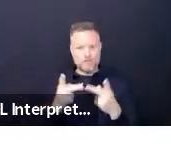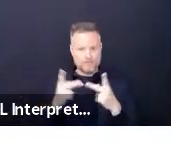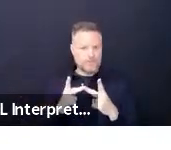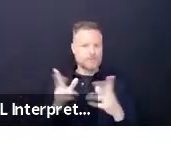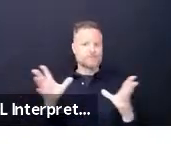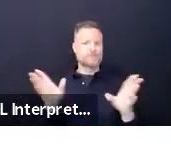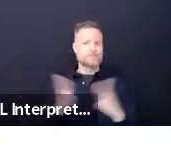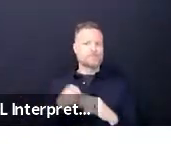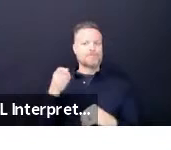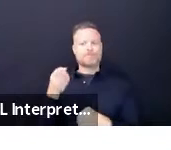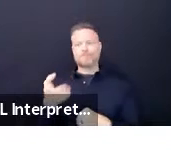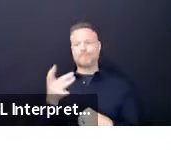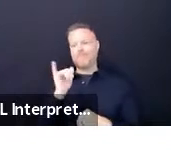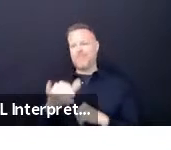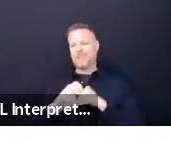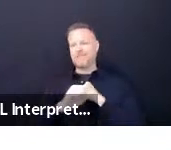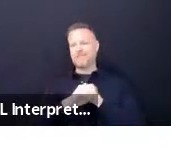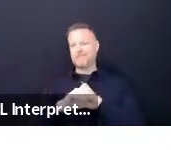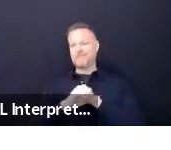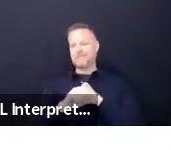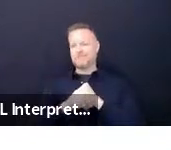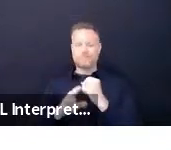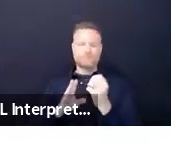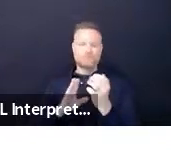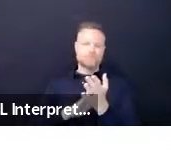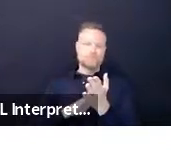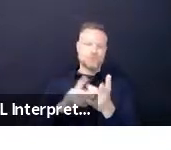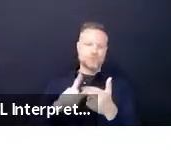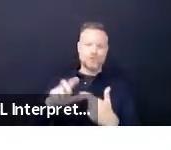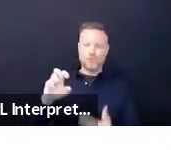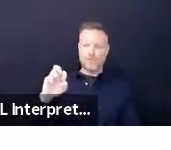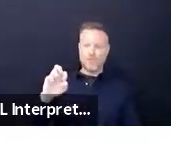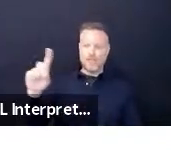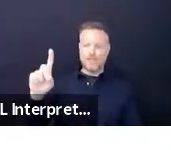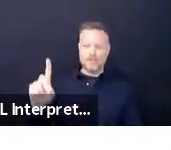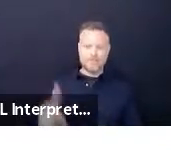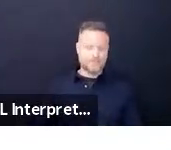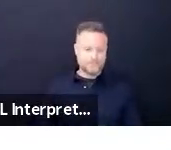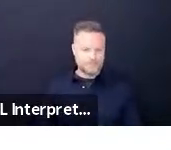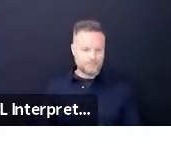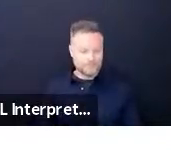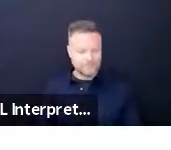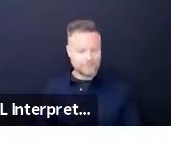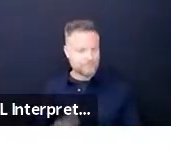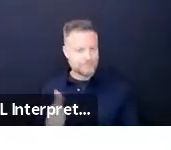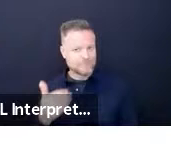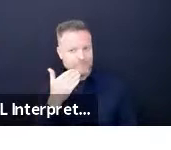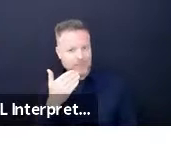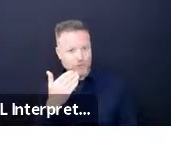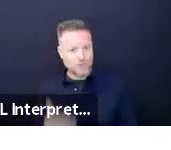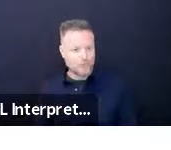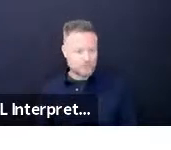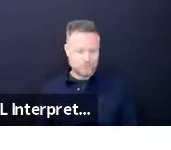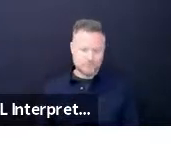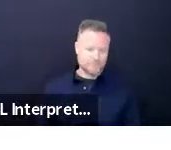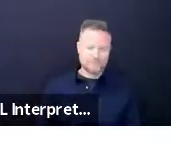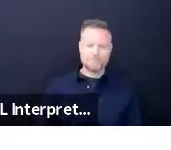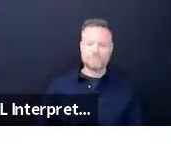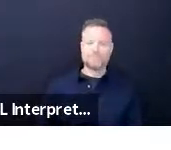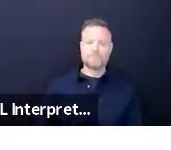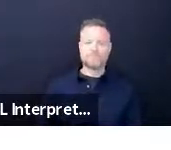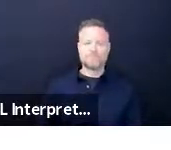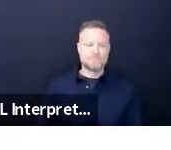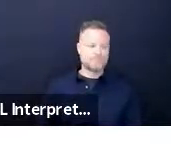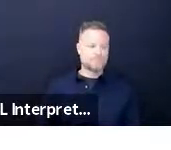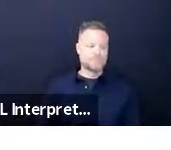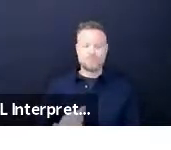to put that out there and give my good friend Ed a shout out. Thank you, Broderick. That's really